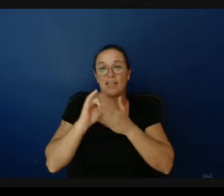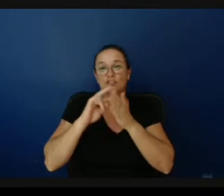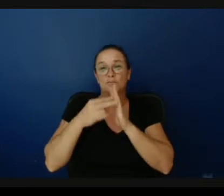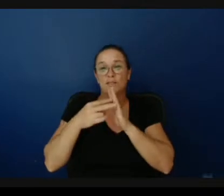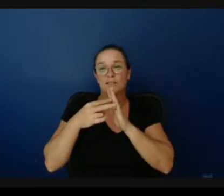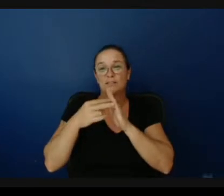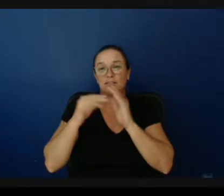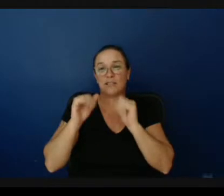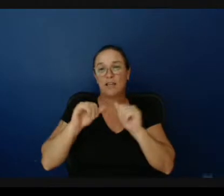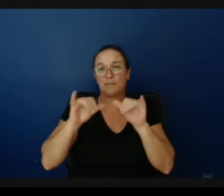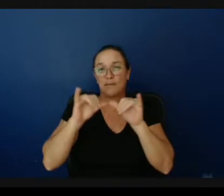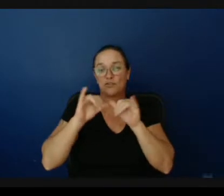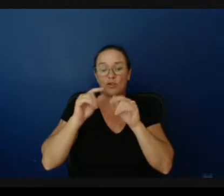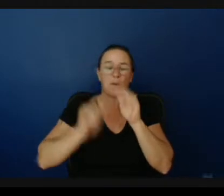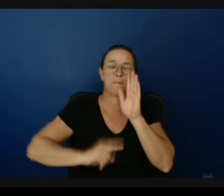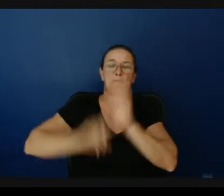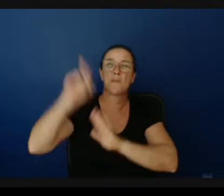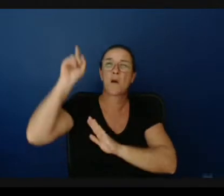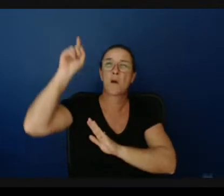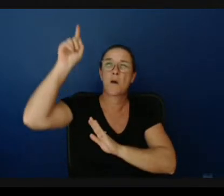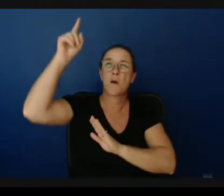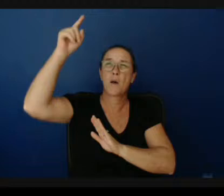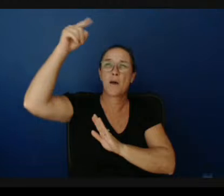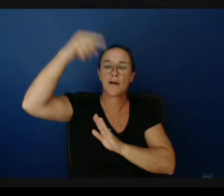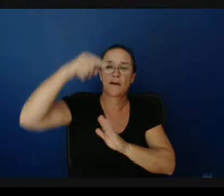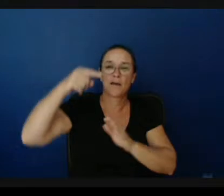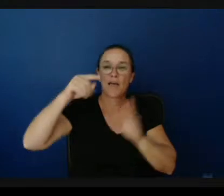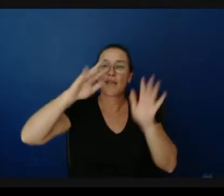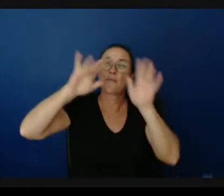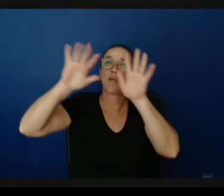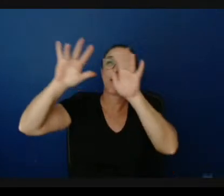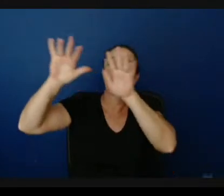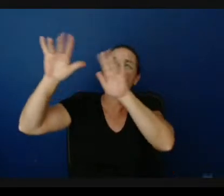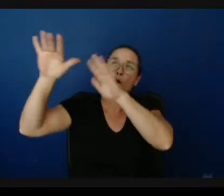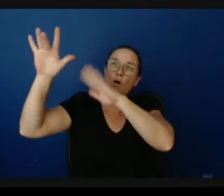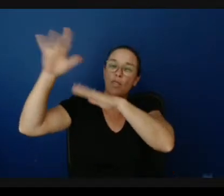early phases to produce this stuff, and then blow it away.